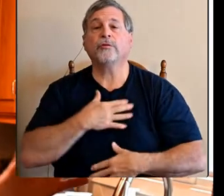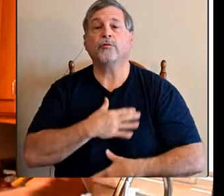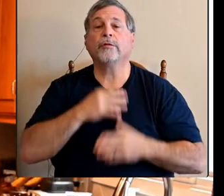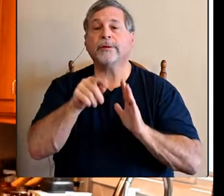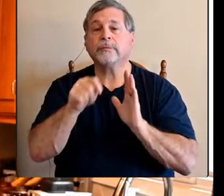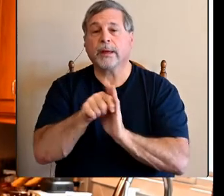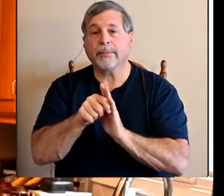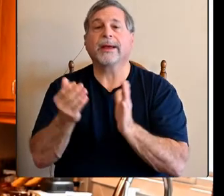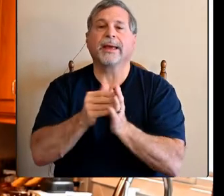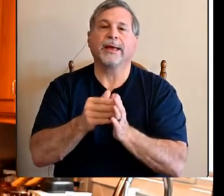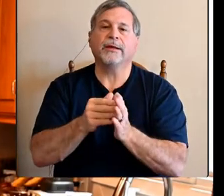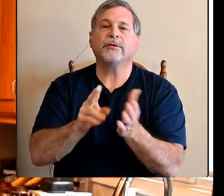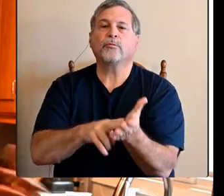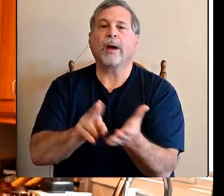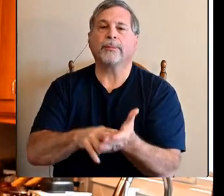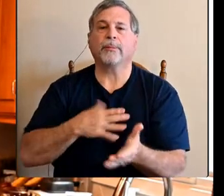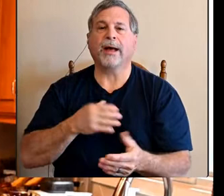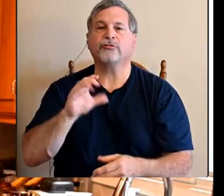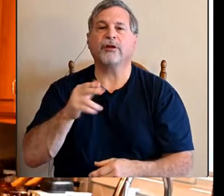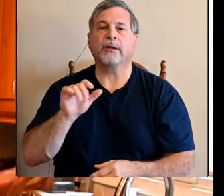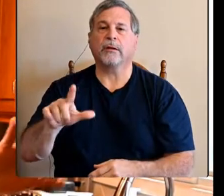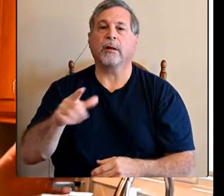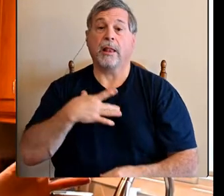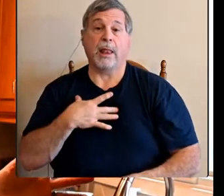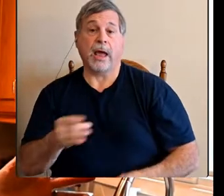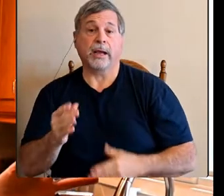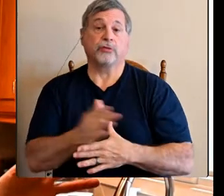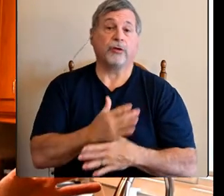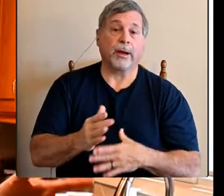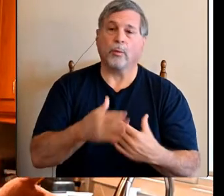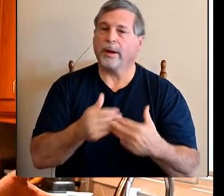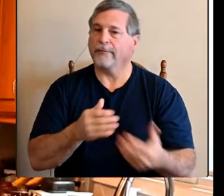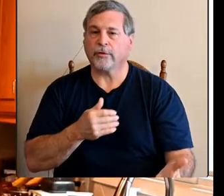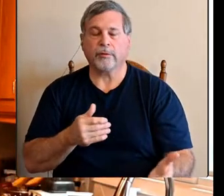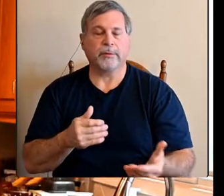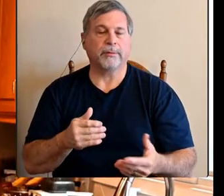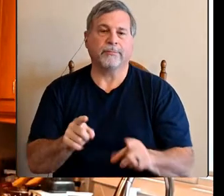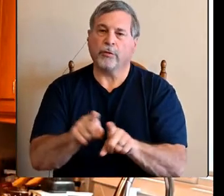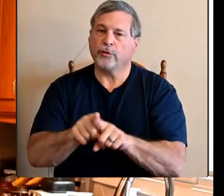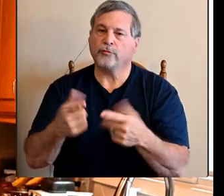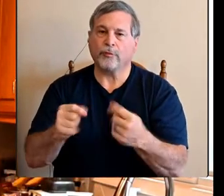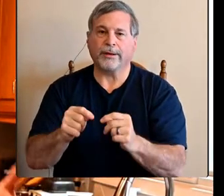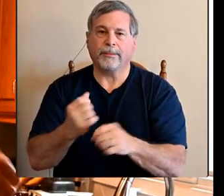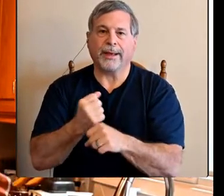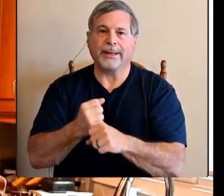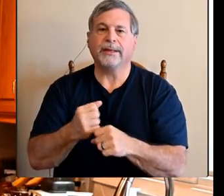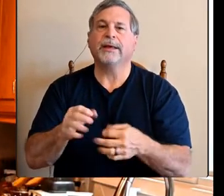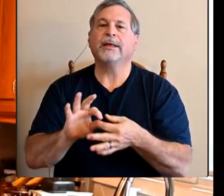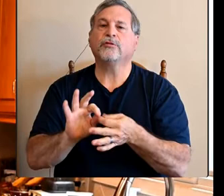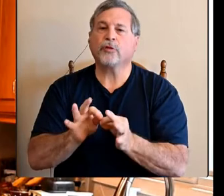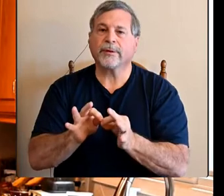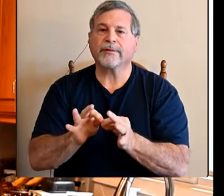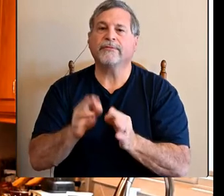again subscribe to my channel like share whatever you'd like to do with this I'm also trying to make sign language interpreted